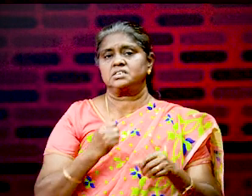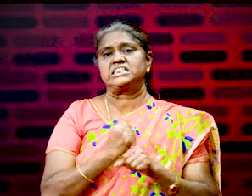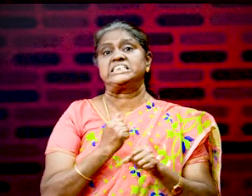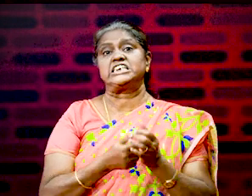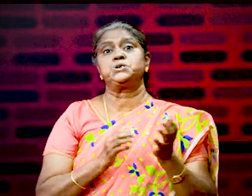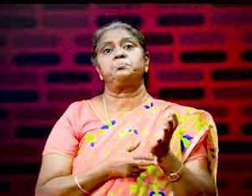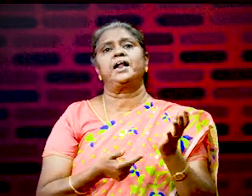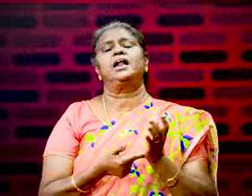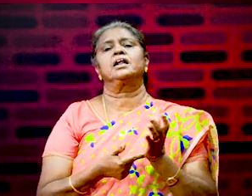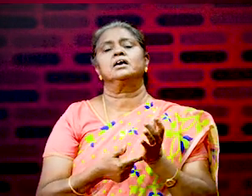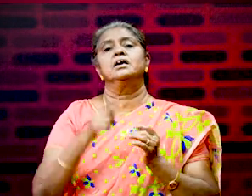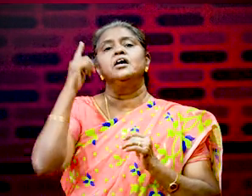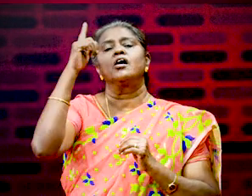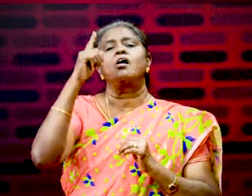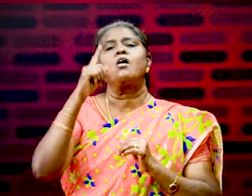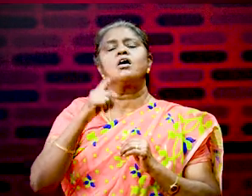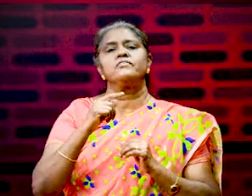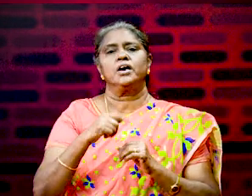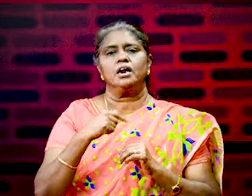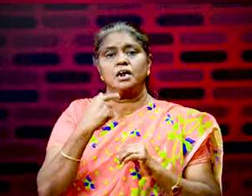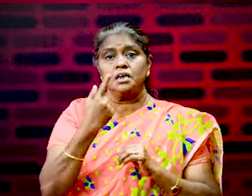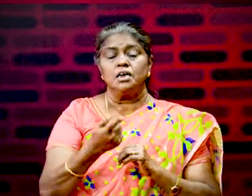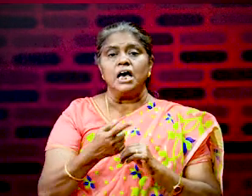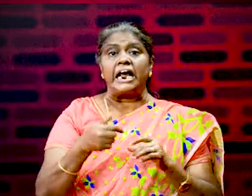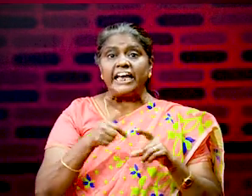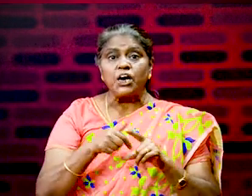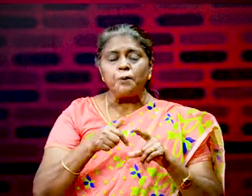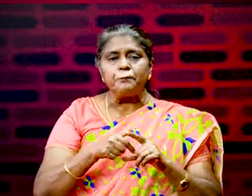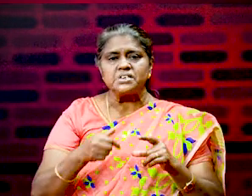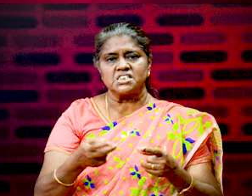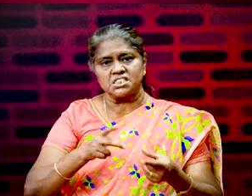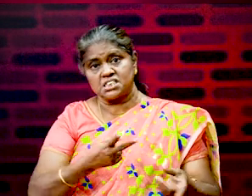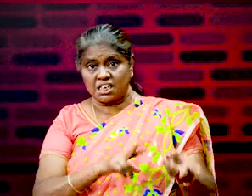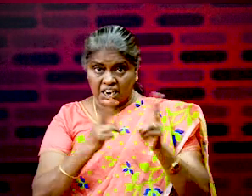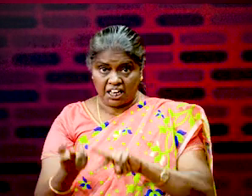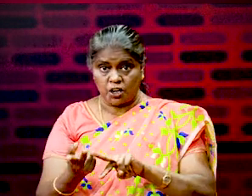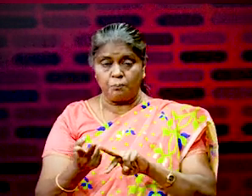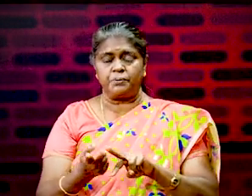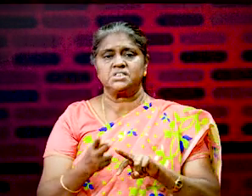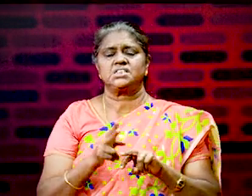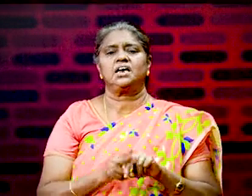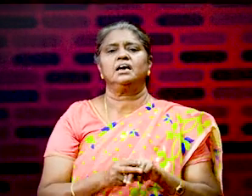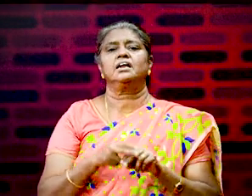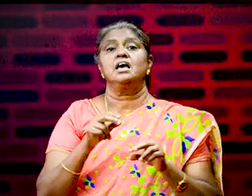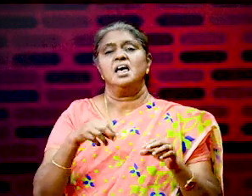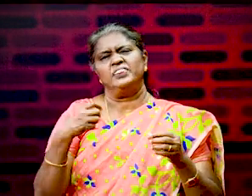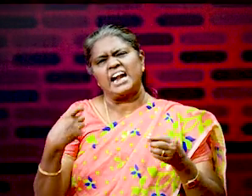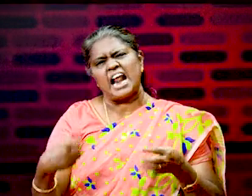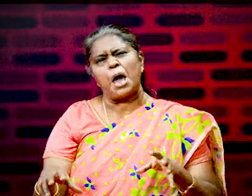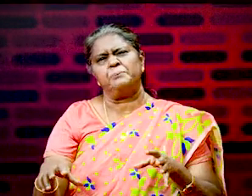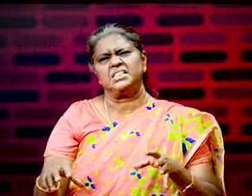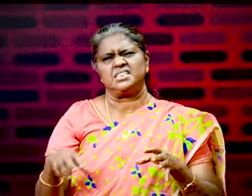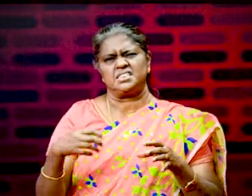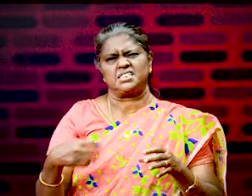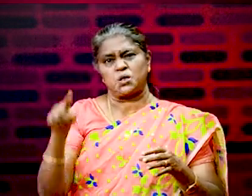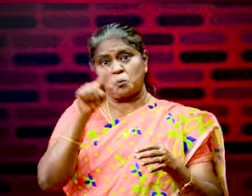will recompense the damages caused by your enemies. God will recompense the destruction caused